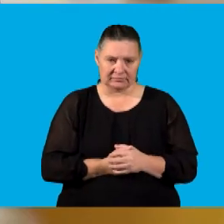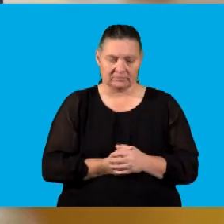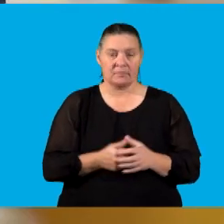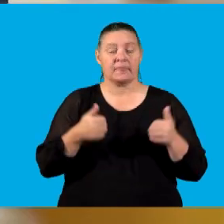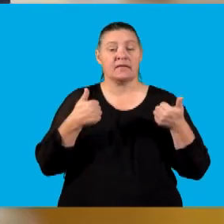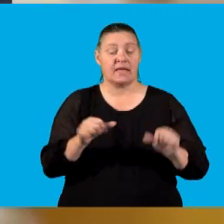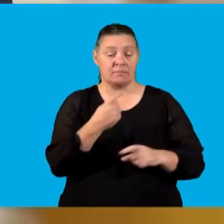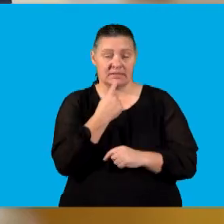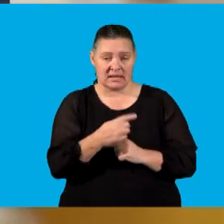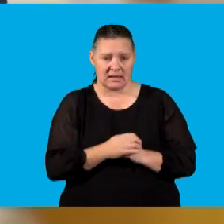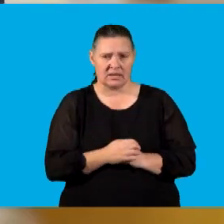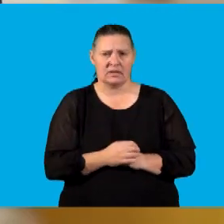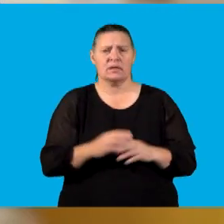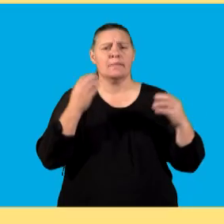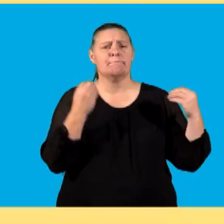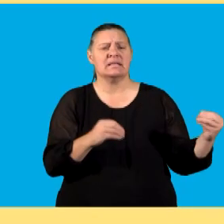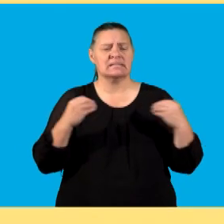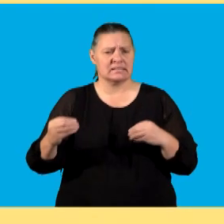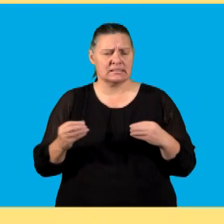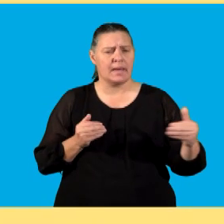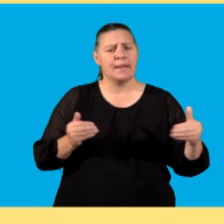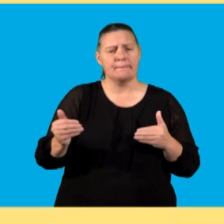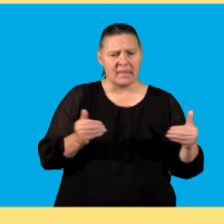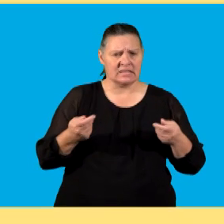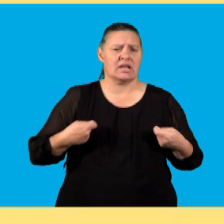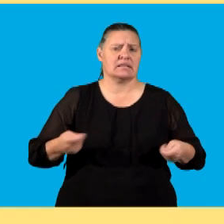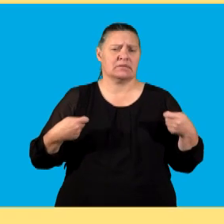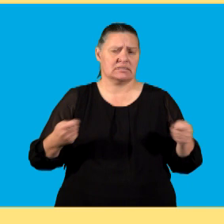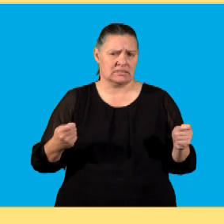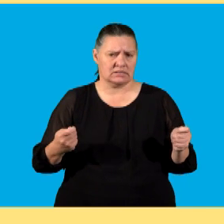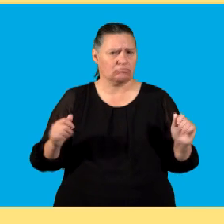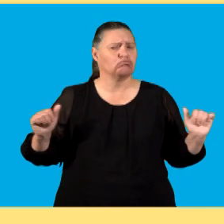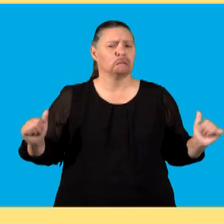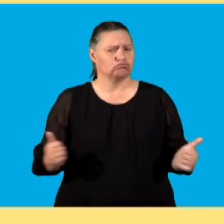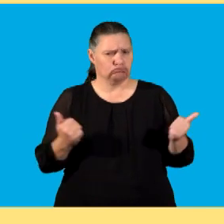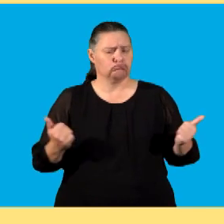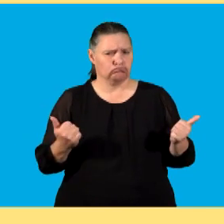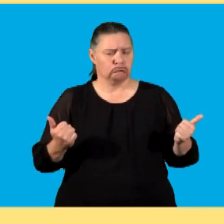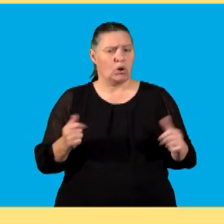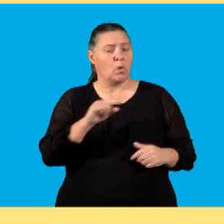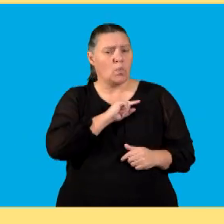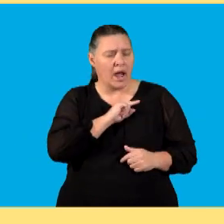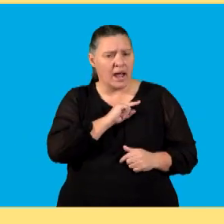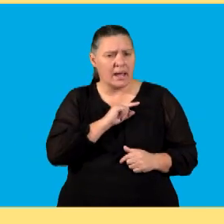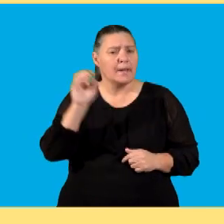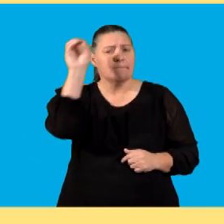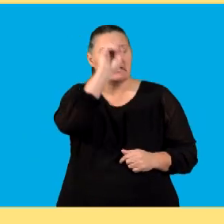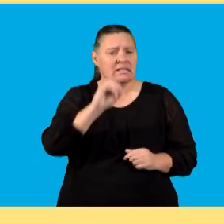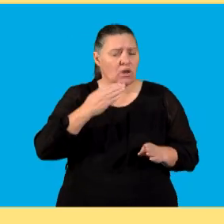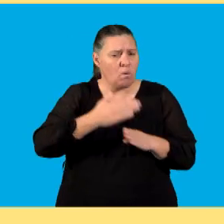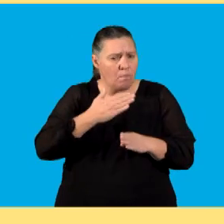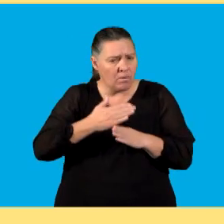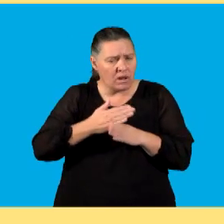Then I then say the business has managed its expenses well because the percentage